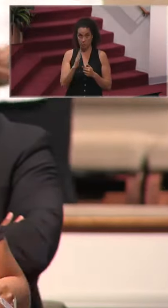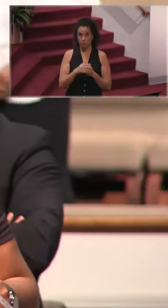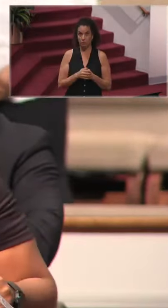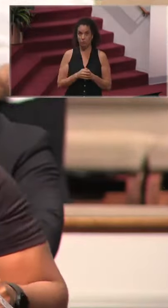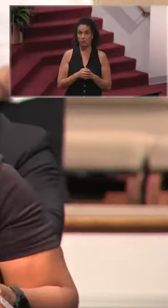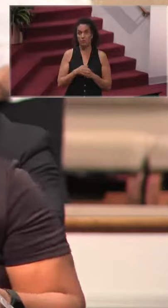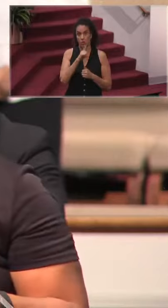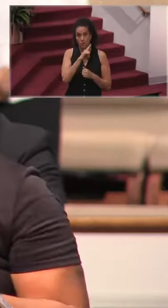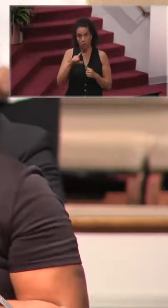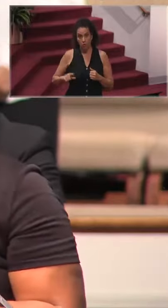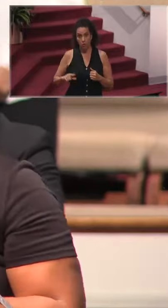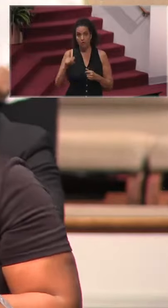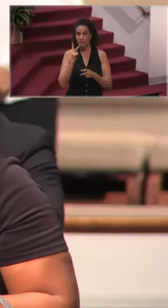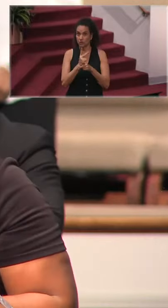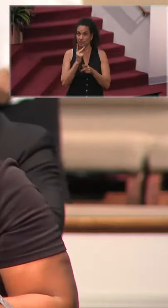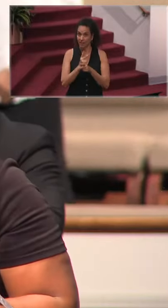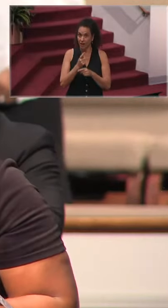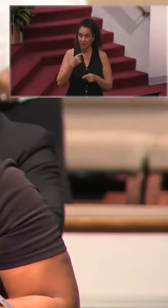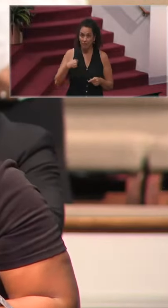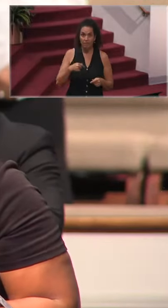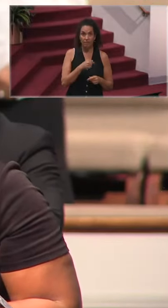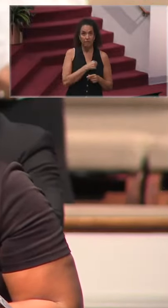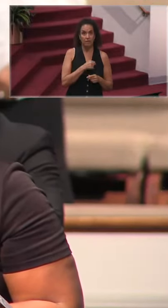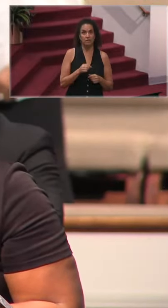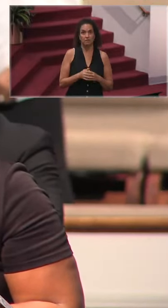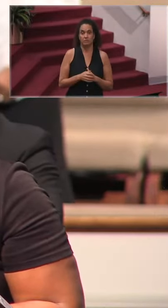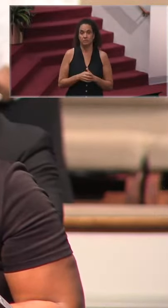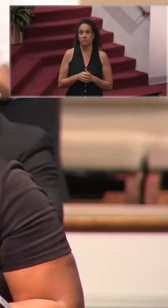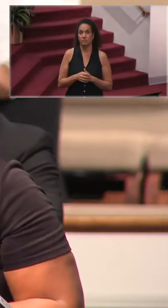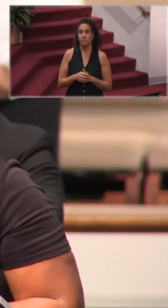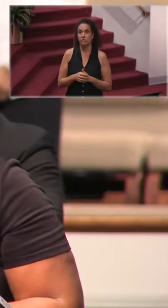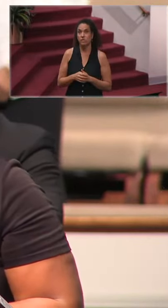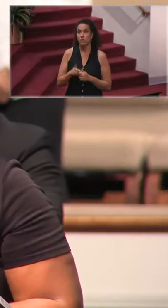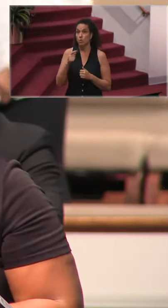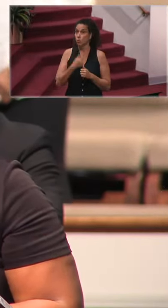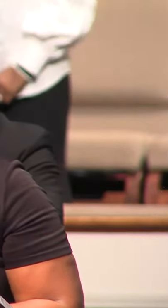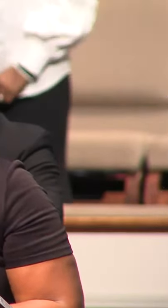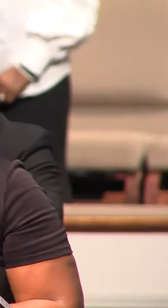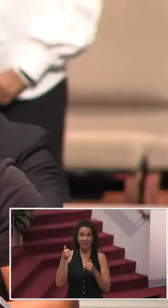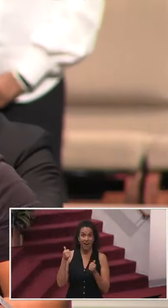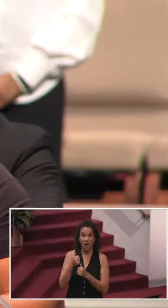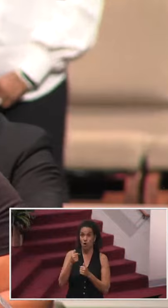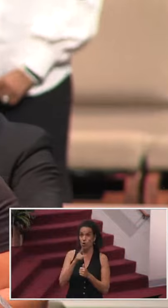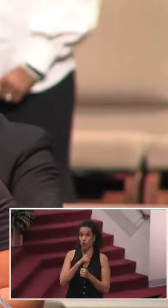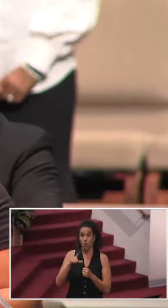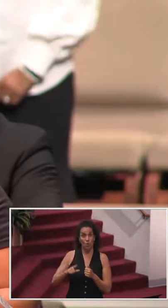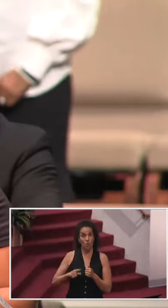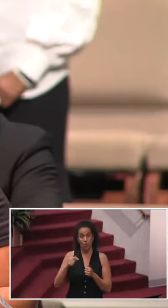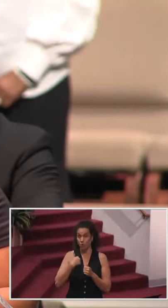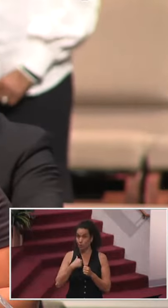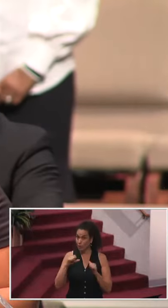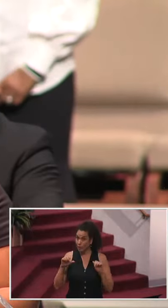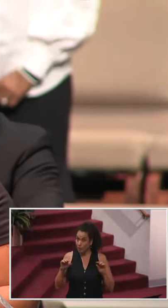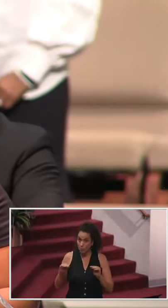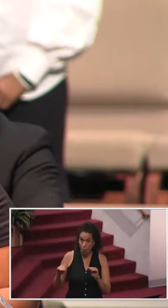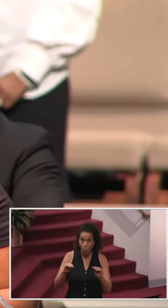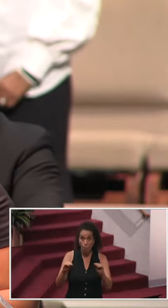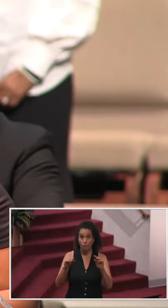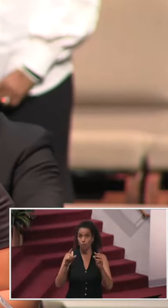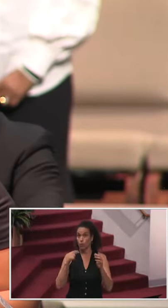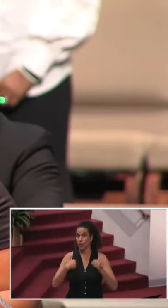us? For it is in the Lord that we live, that we move, that we have our being.